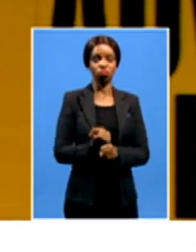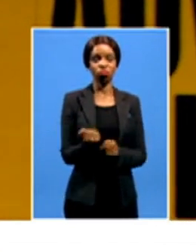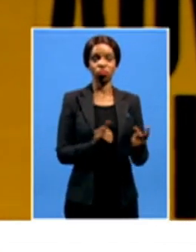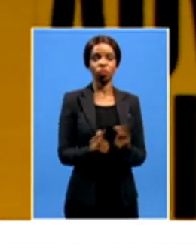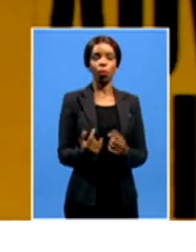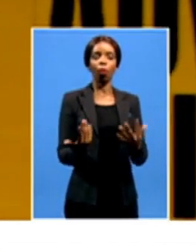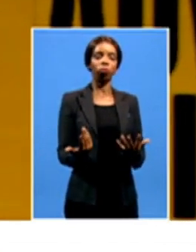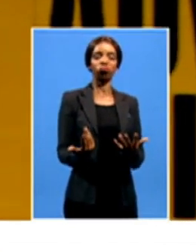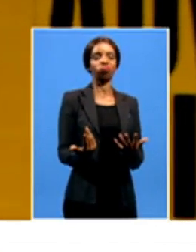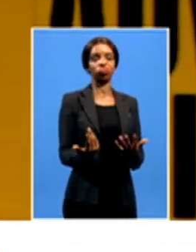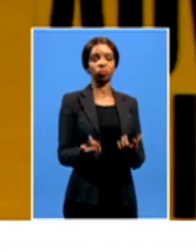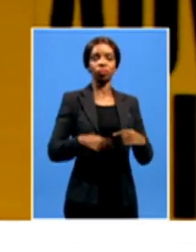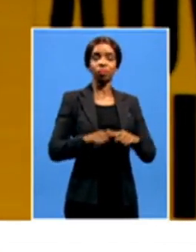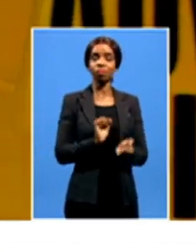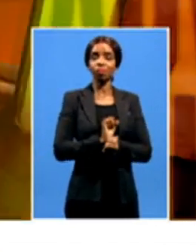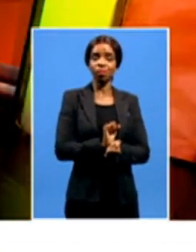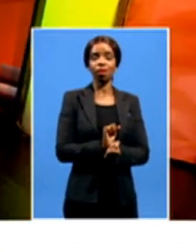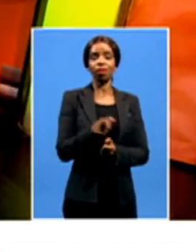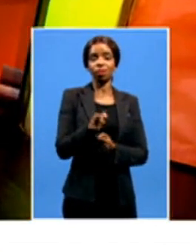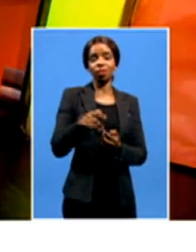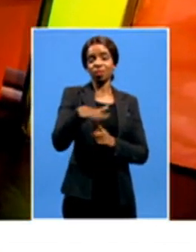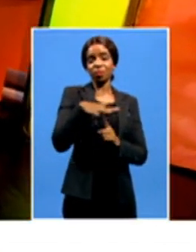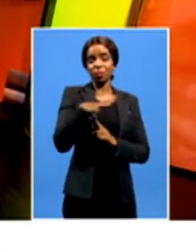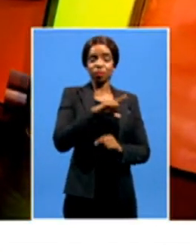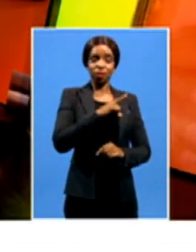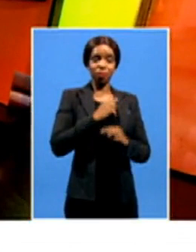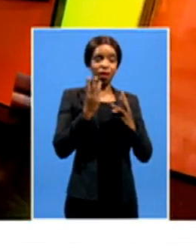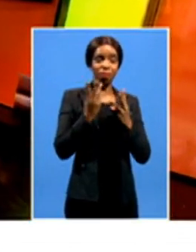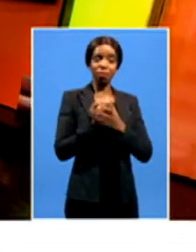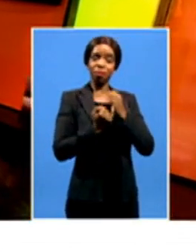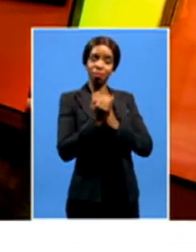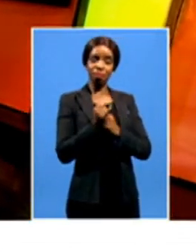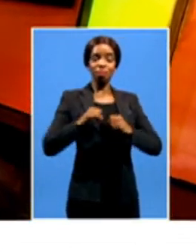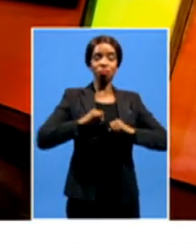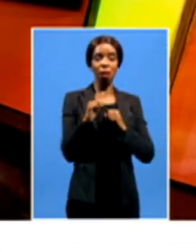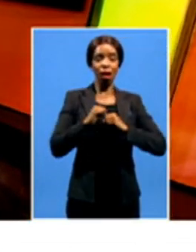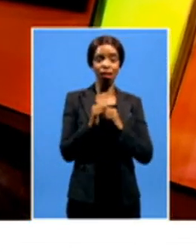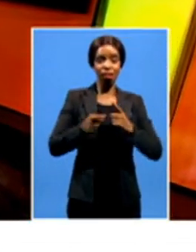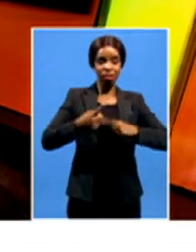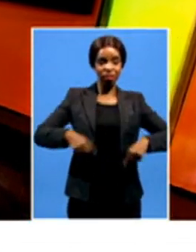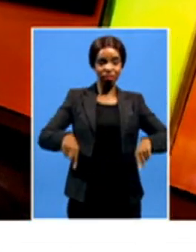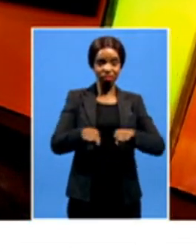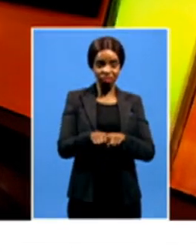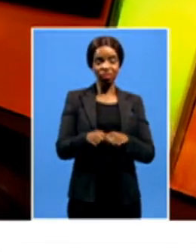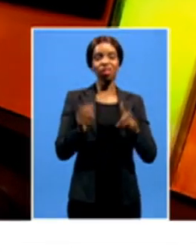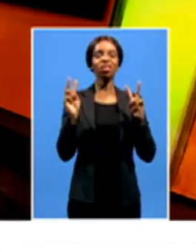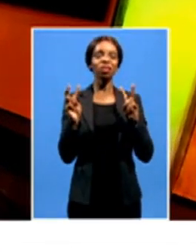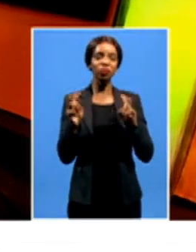a very complicated situation where, because of people's individual spaces and individual struggles and issues,